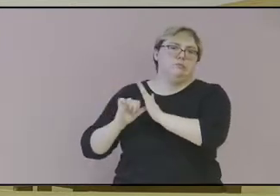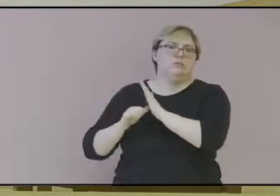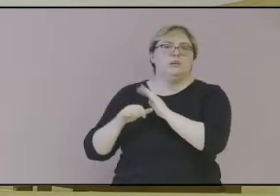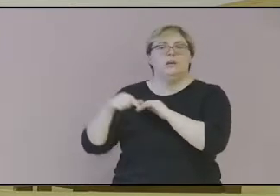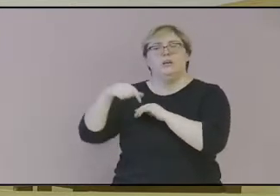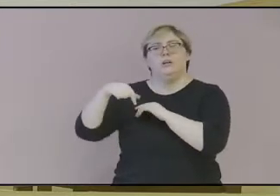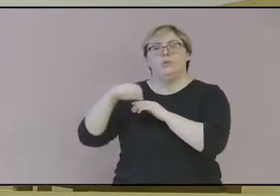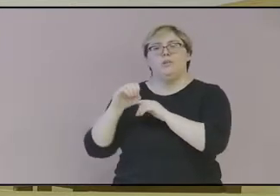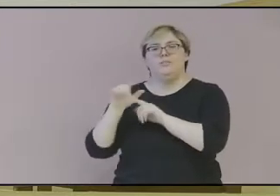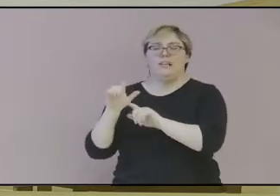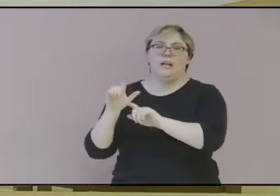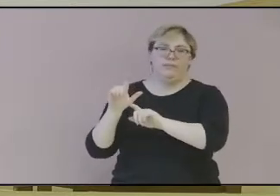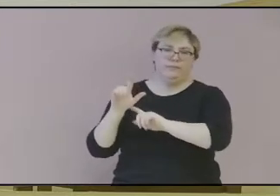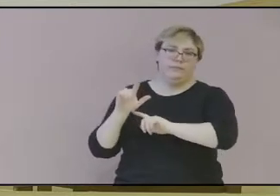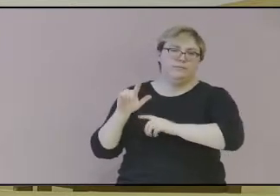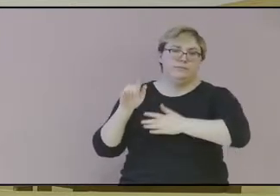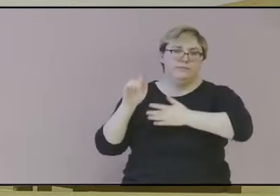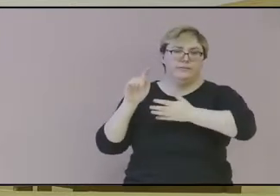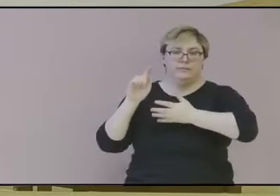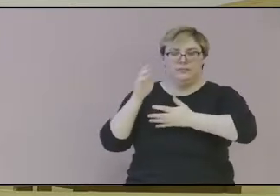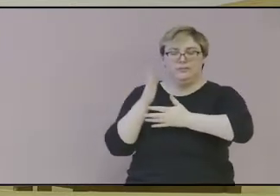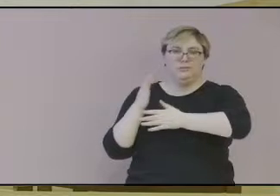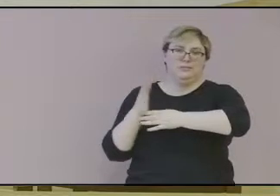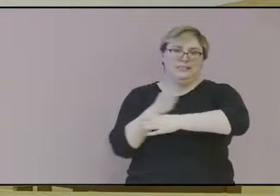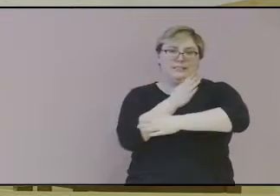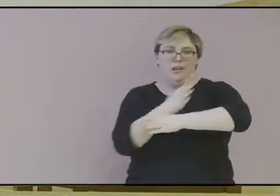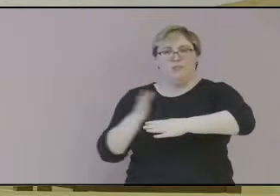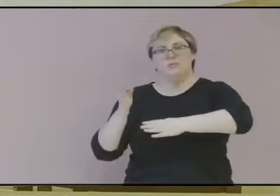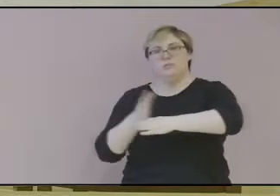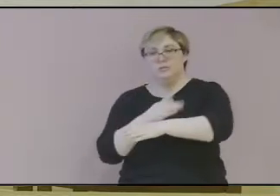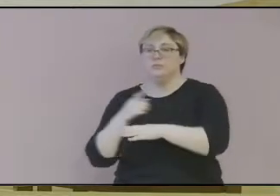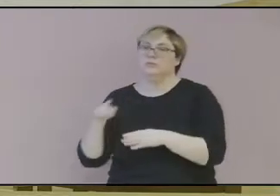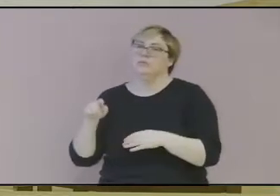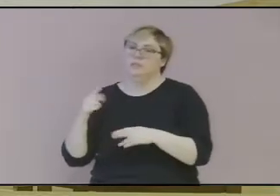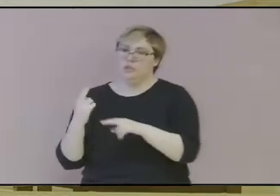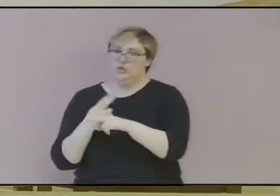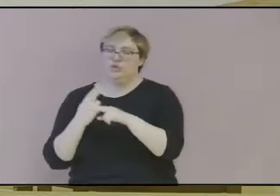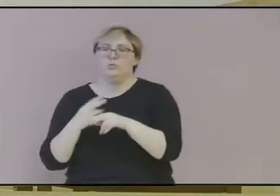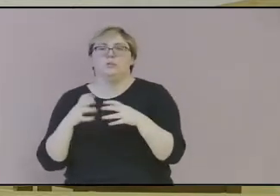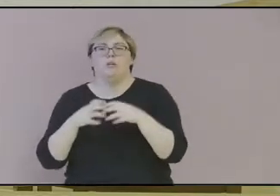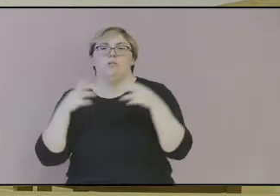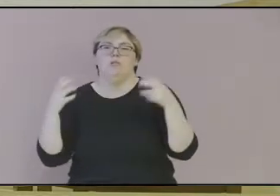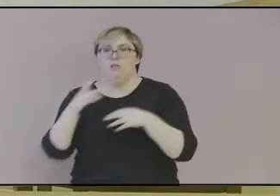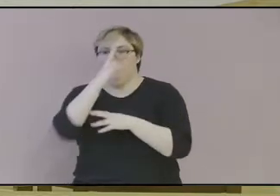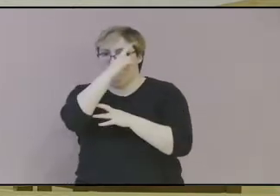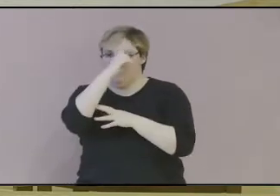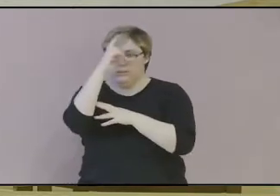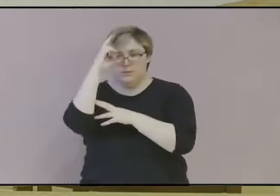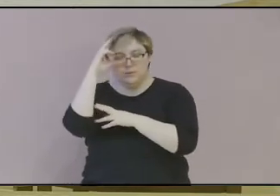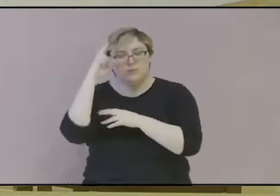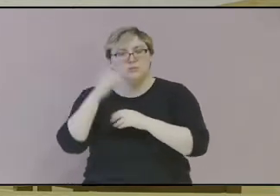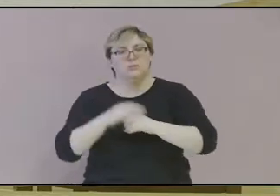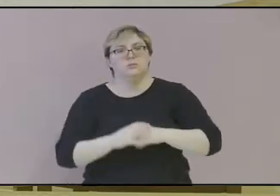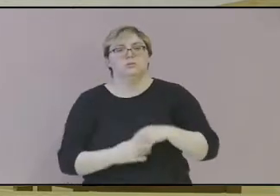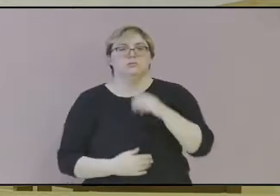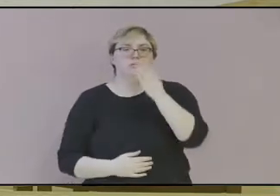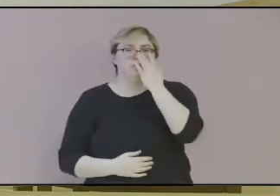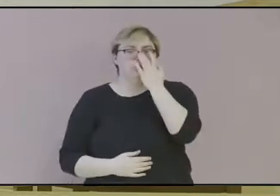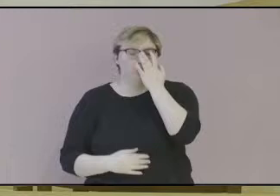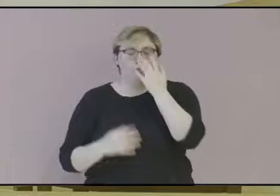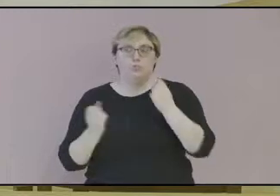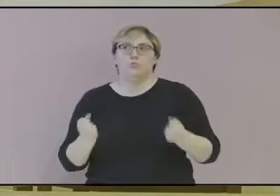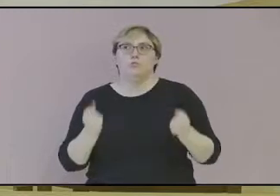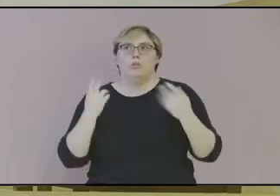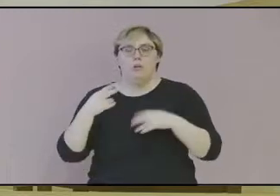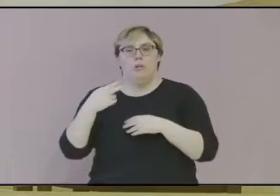QOL metrics, which have also been used in a lot of hospital settings. we need a history of QOL. SOFA